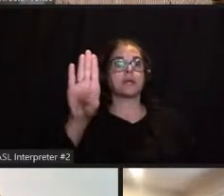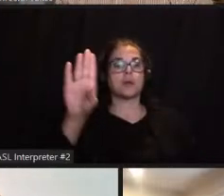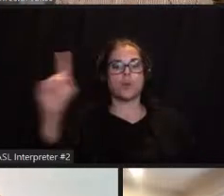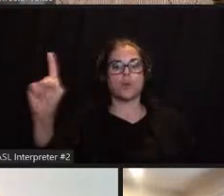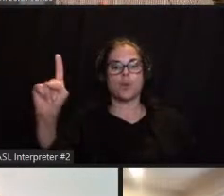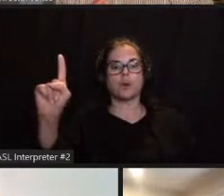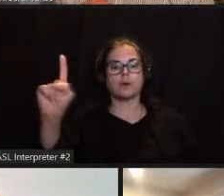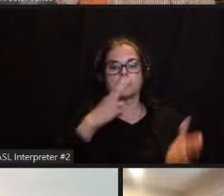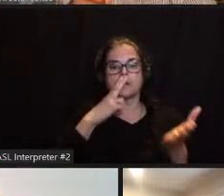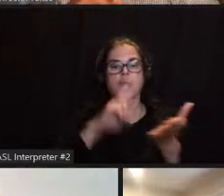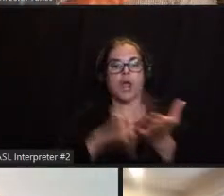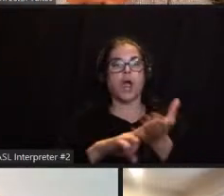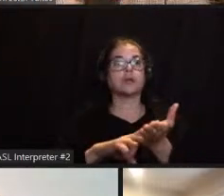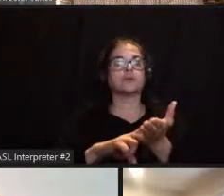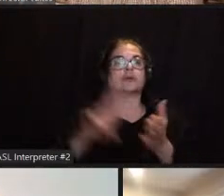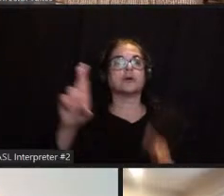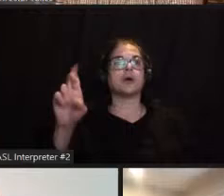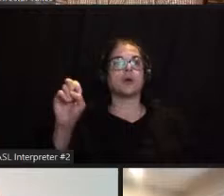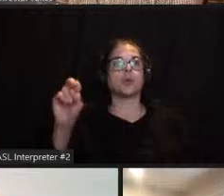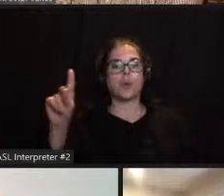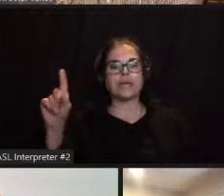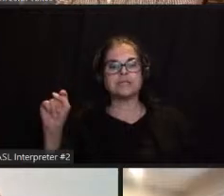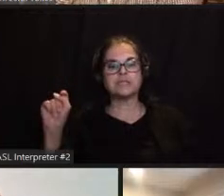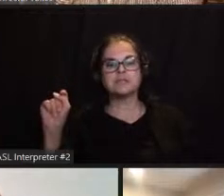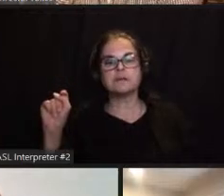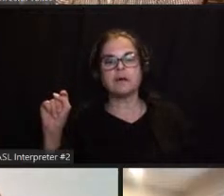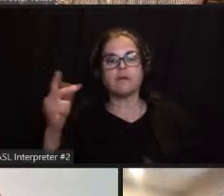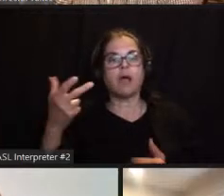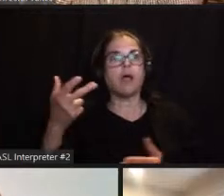for the rental of lift equipment.